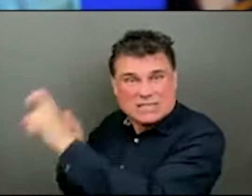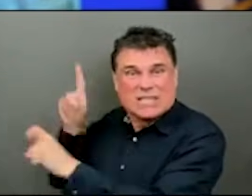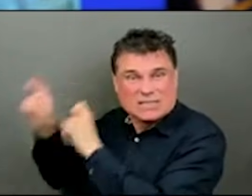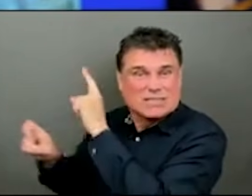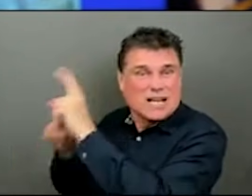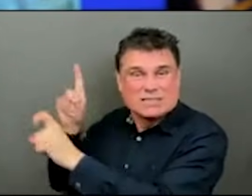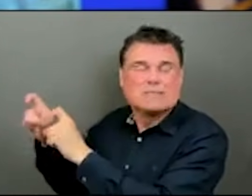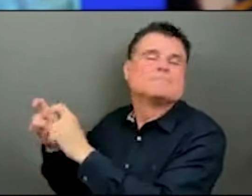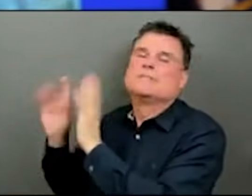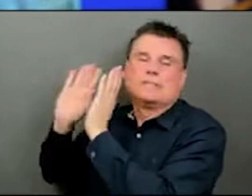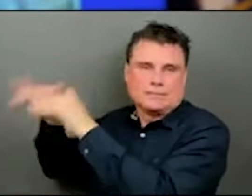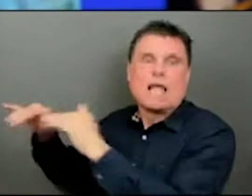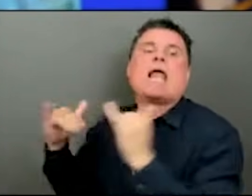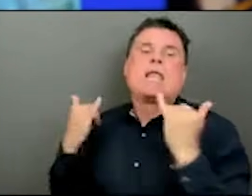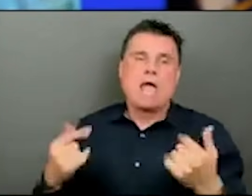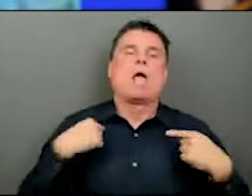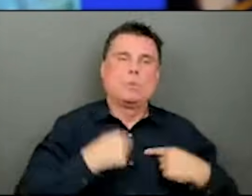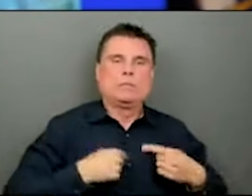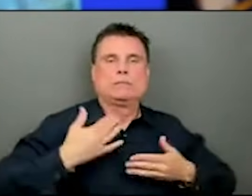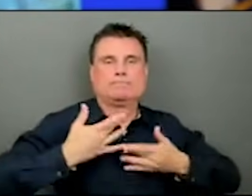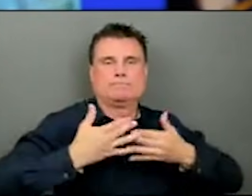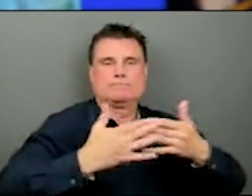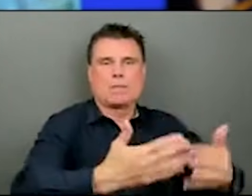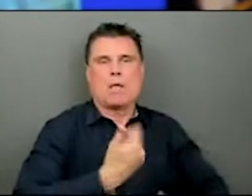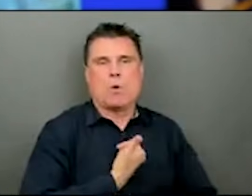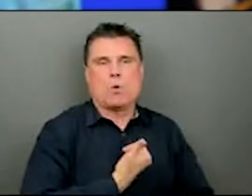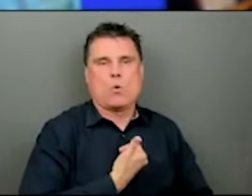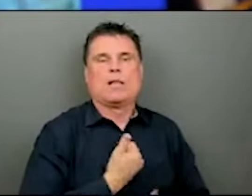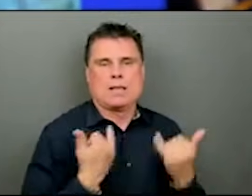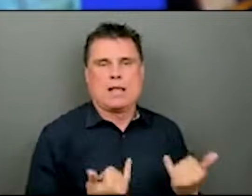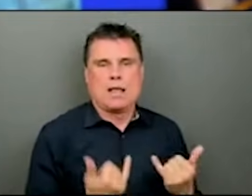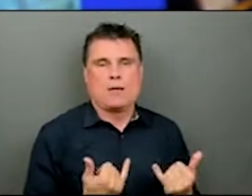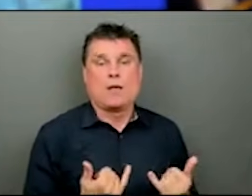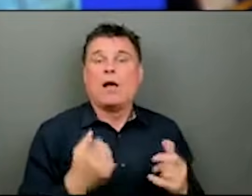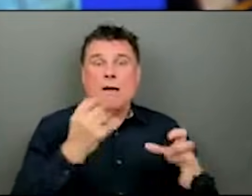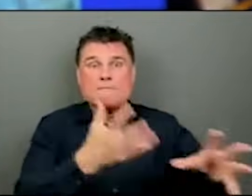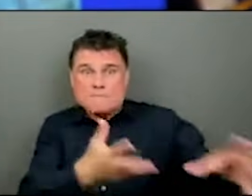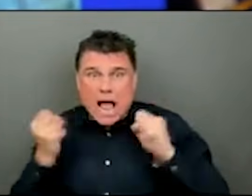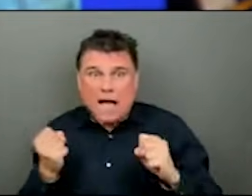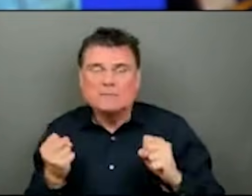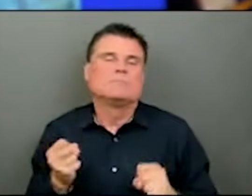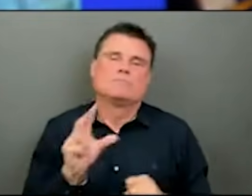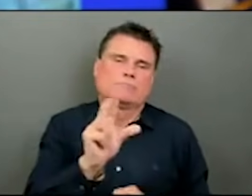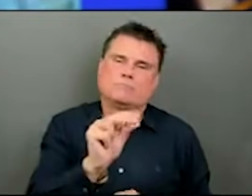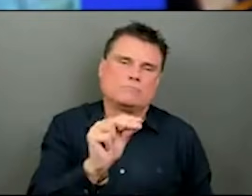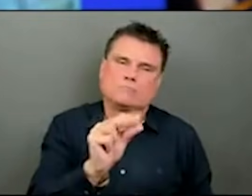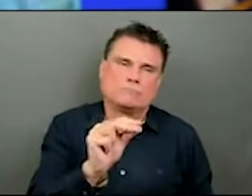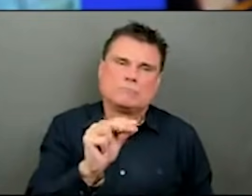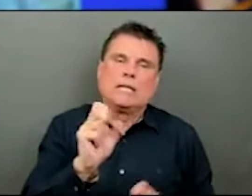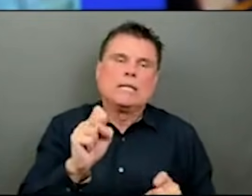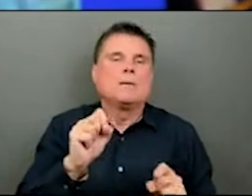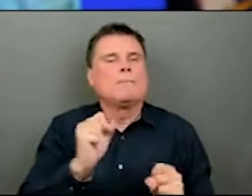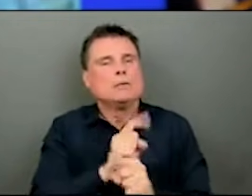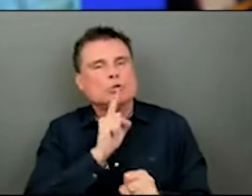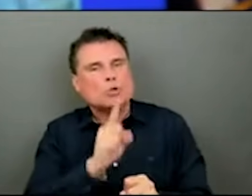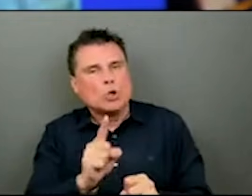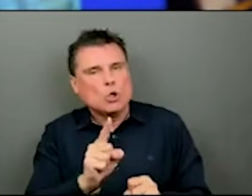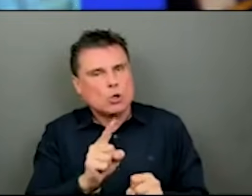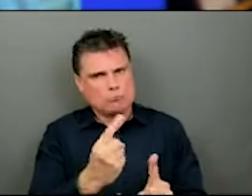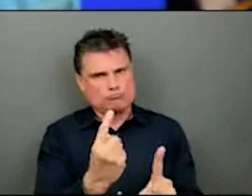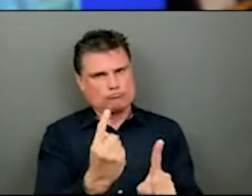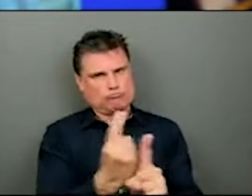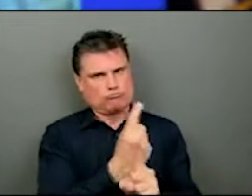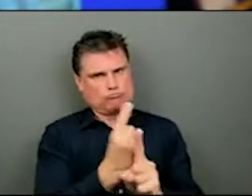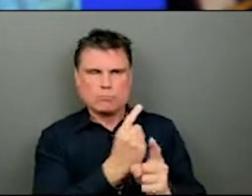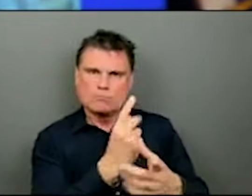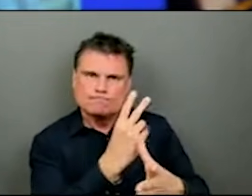about speed. It's about making sure we get it right. This is a challenging time for all of us. I get that. And this is something that I had